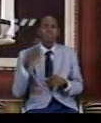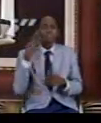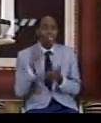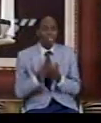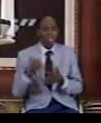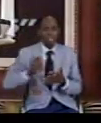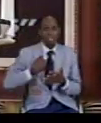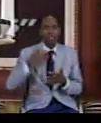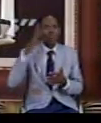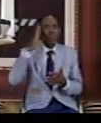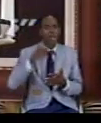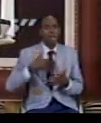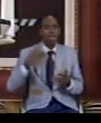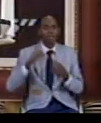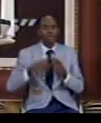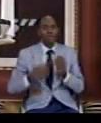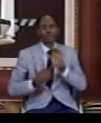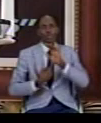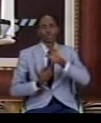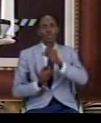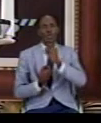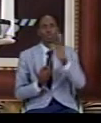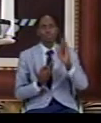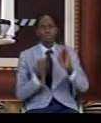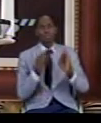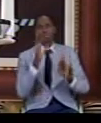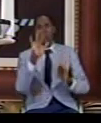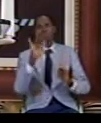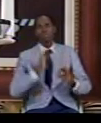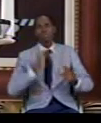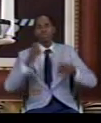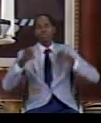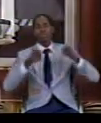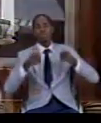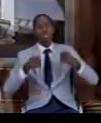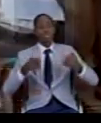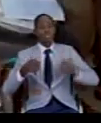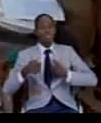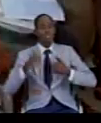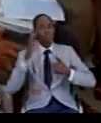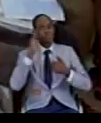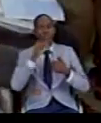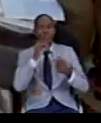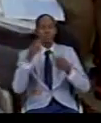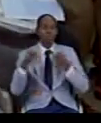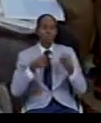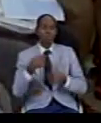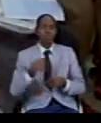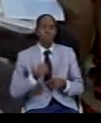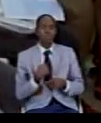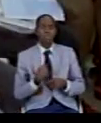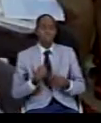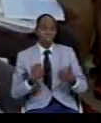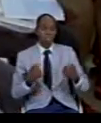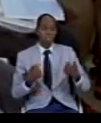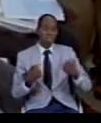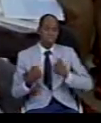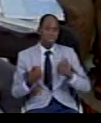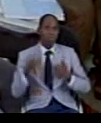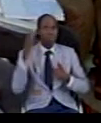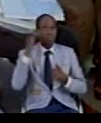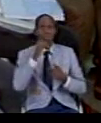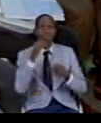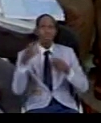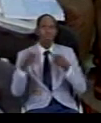self would like to say, I will control you. Self will not control me. Self will not control you.